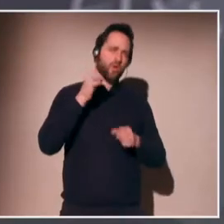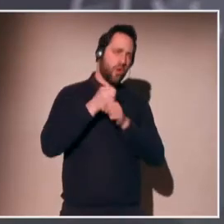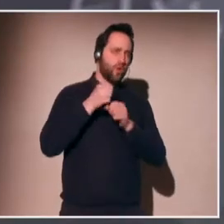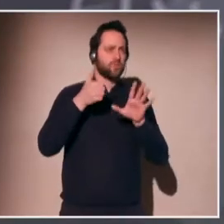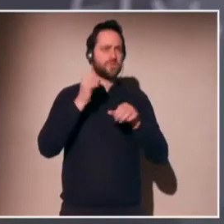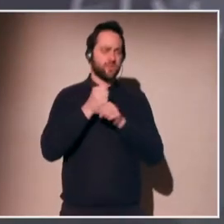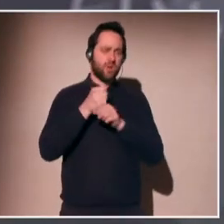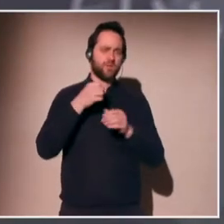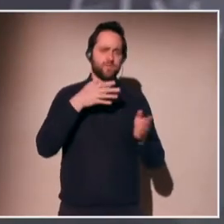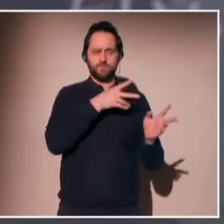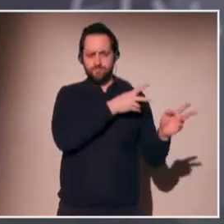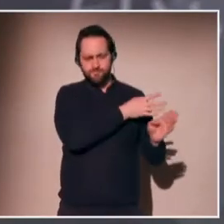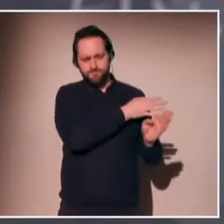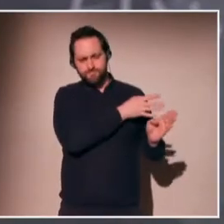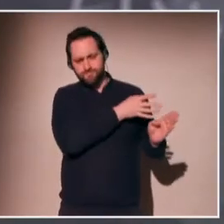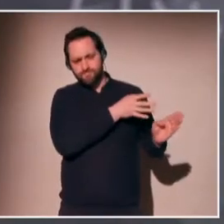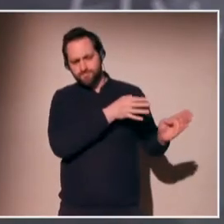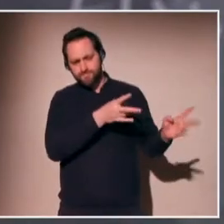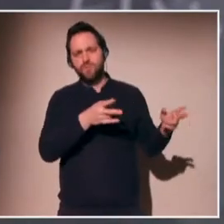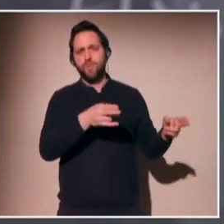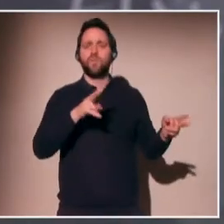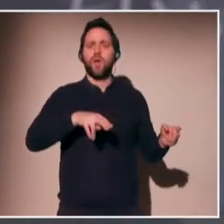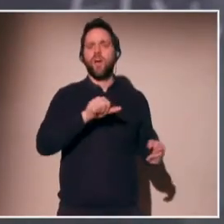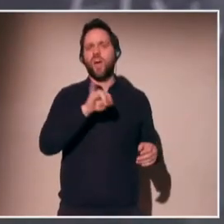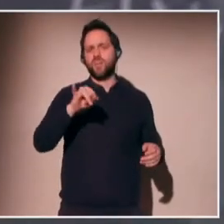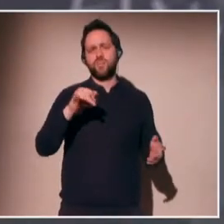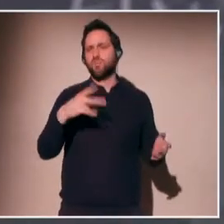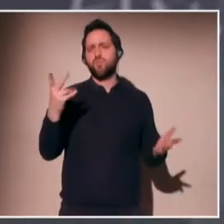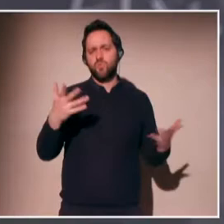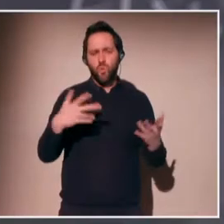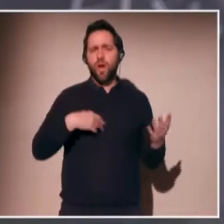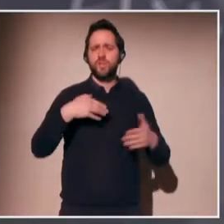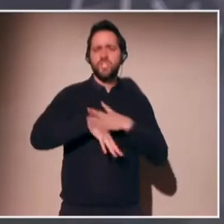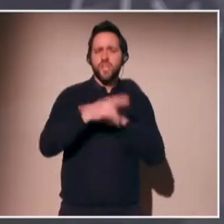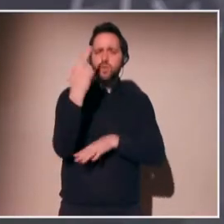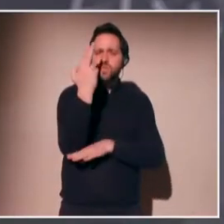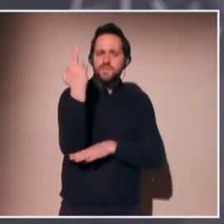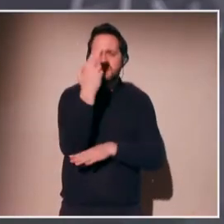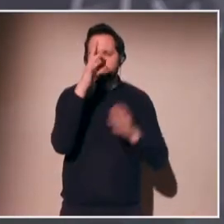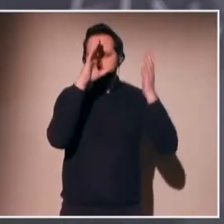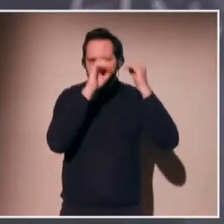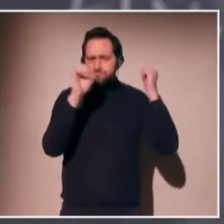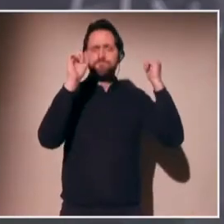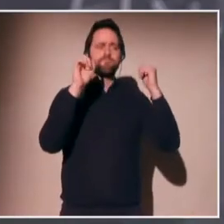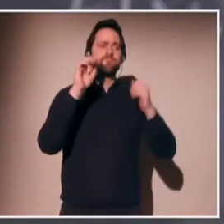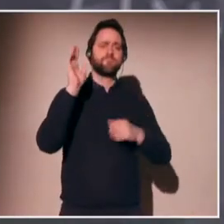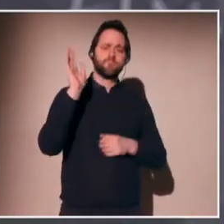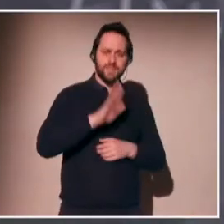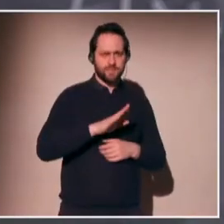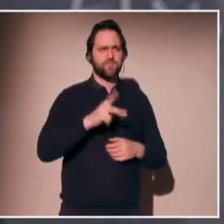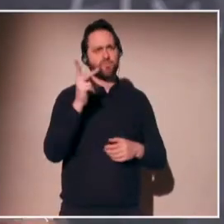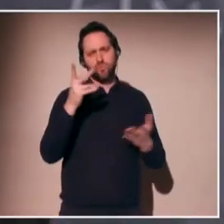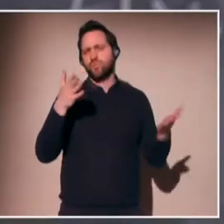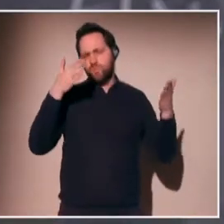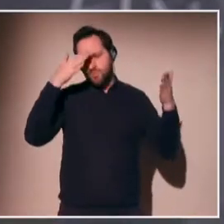discipline developed mostly in the computer science and mathematical